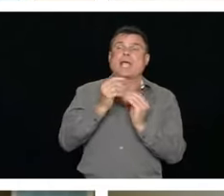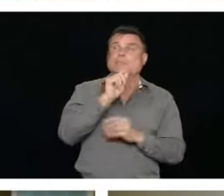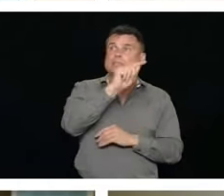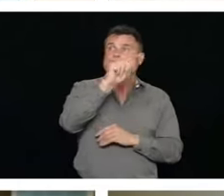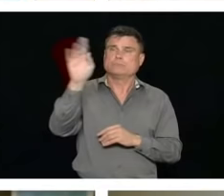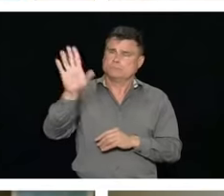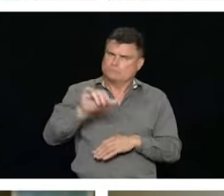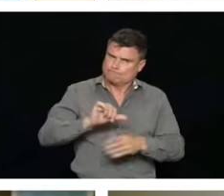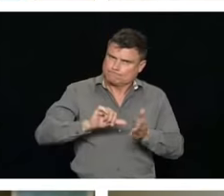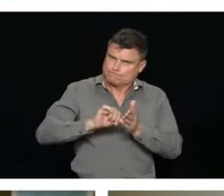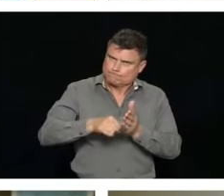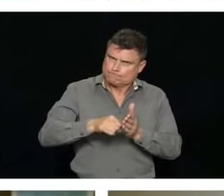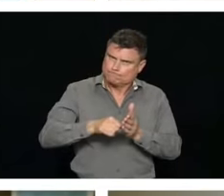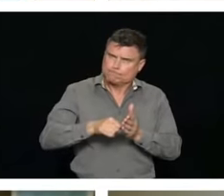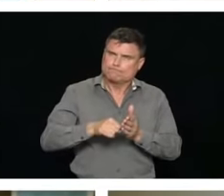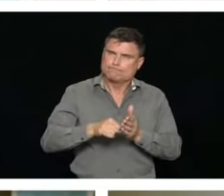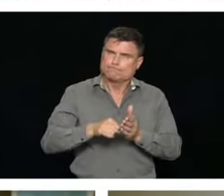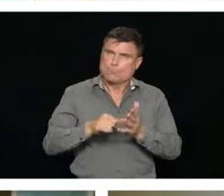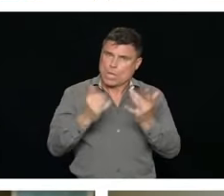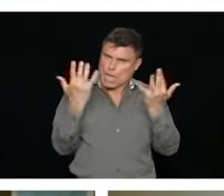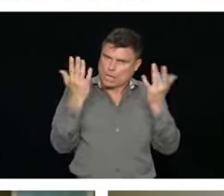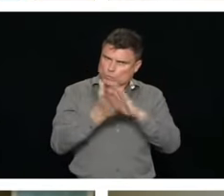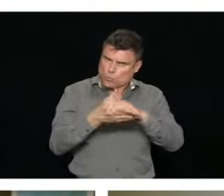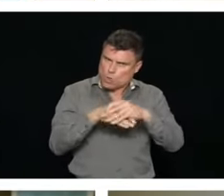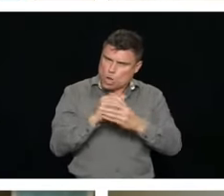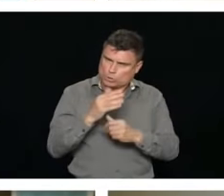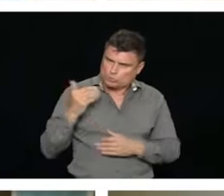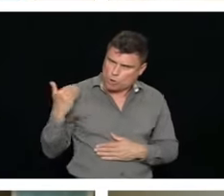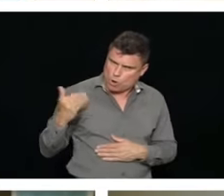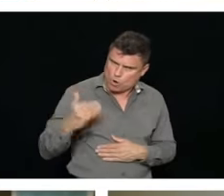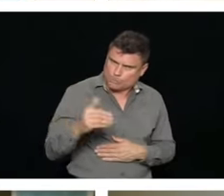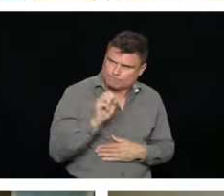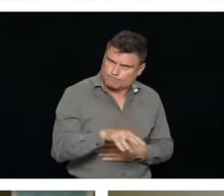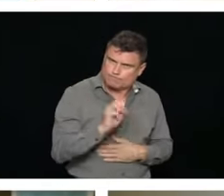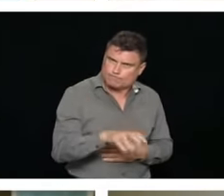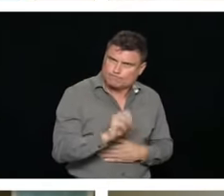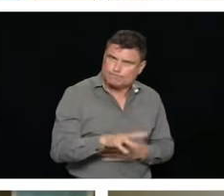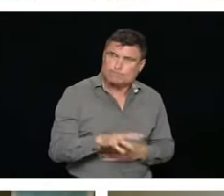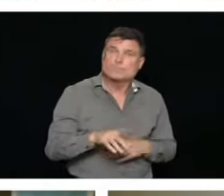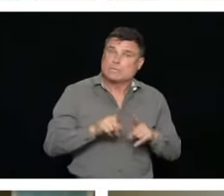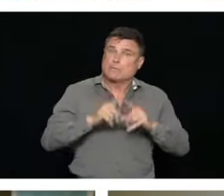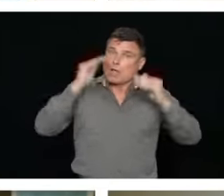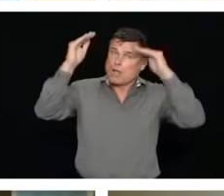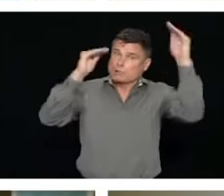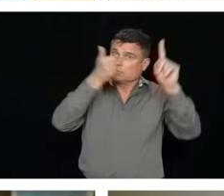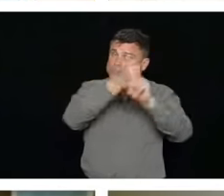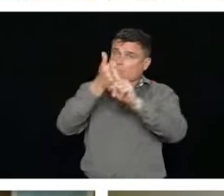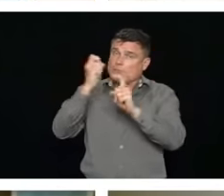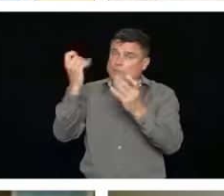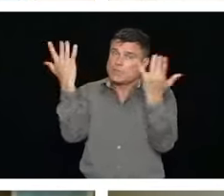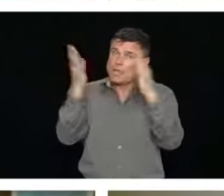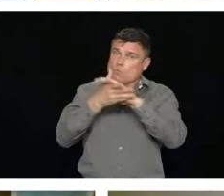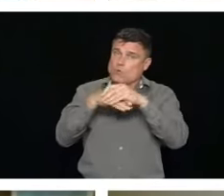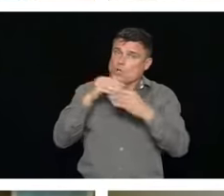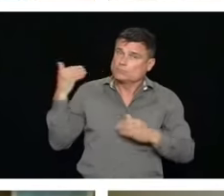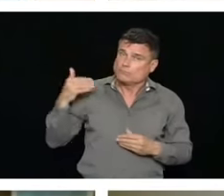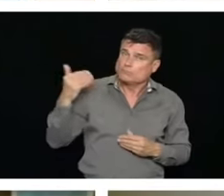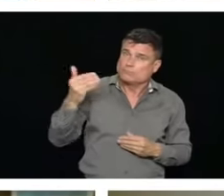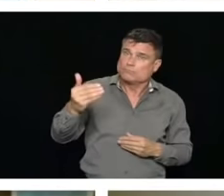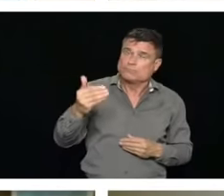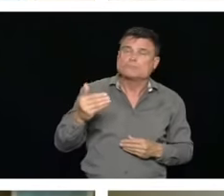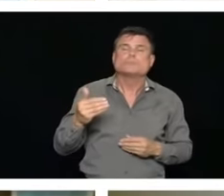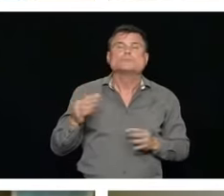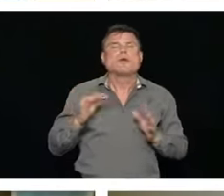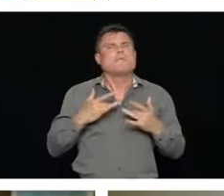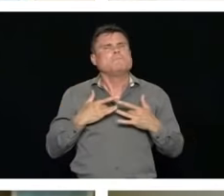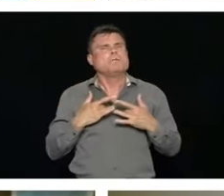parks to wash their hands, then we're quite reassured because being outdoors actually